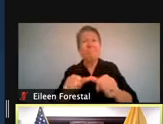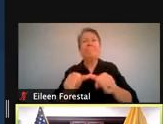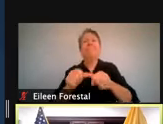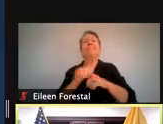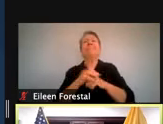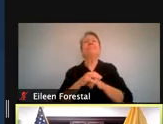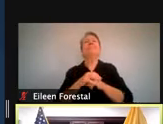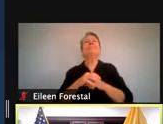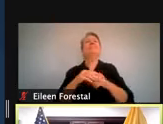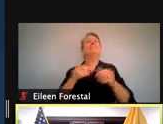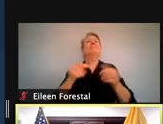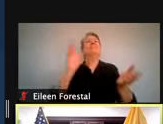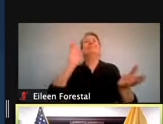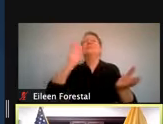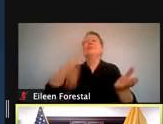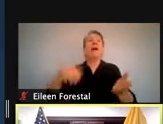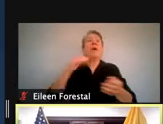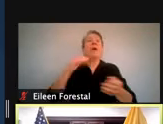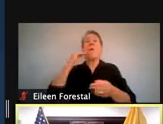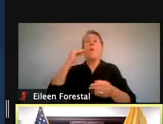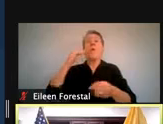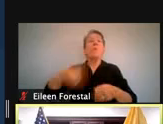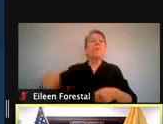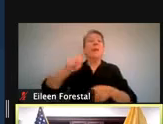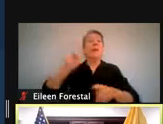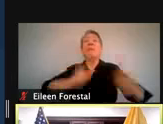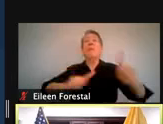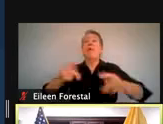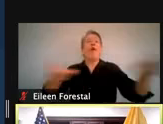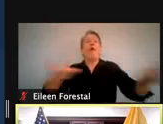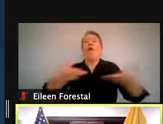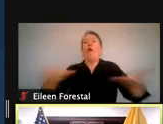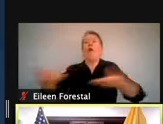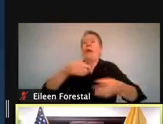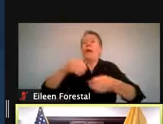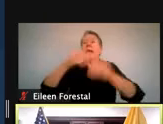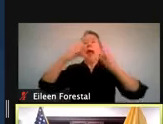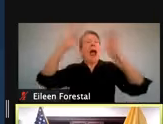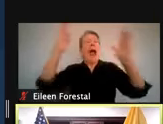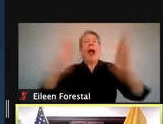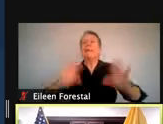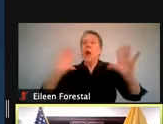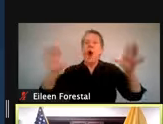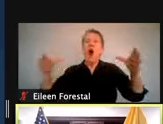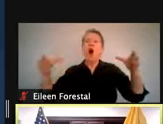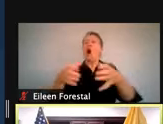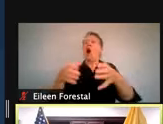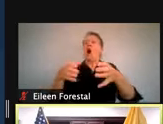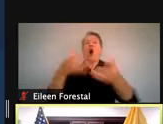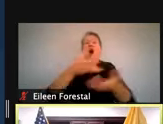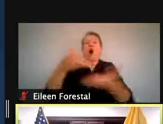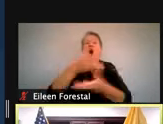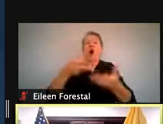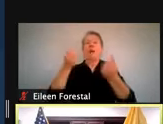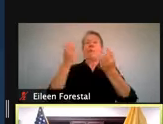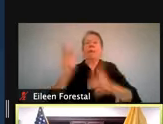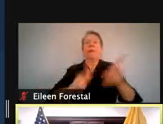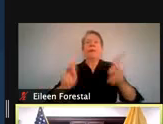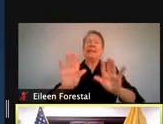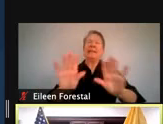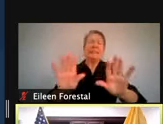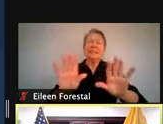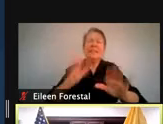guard down, especially in not social distancing. So we urge you, please, folks, I urge you to get